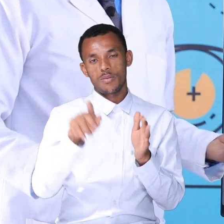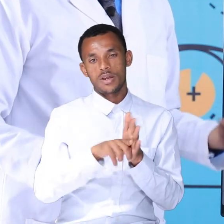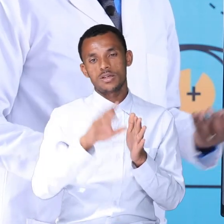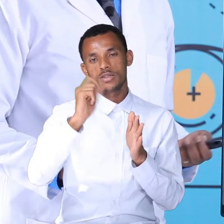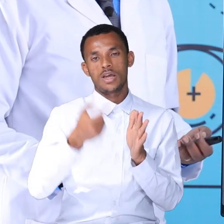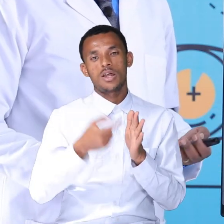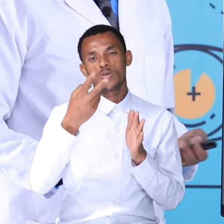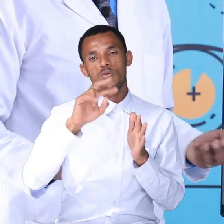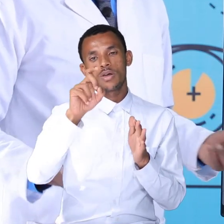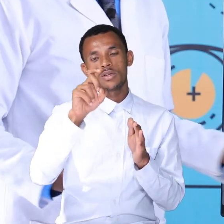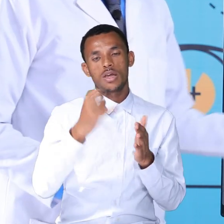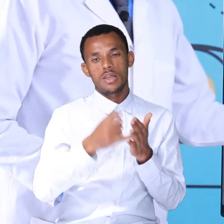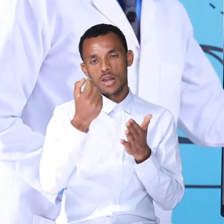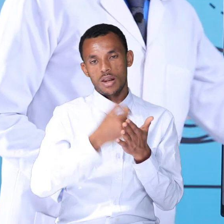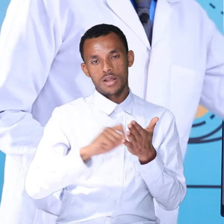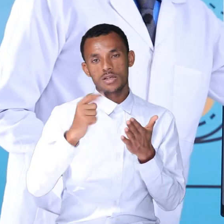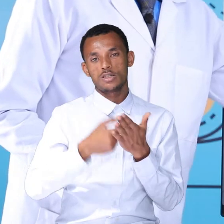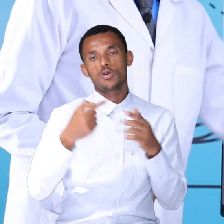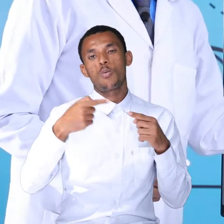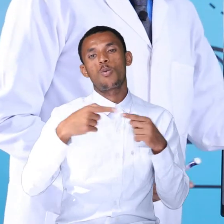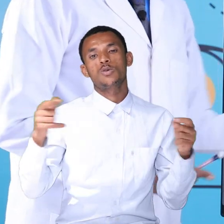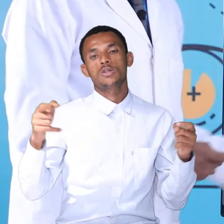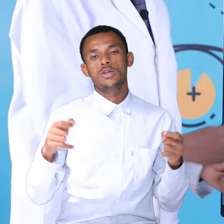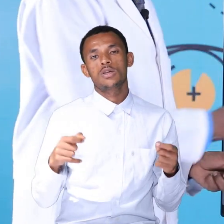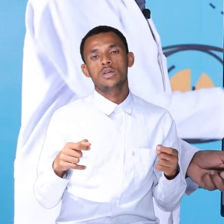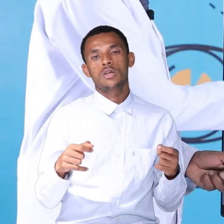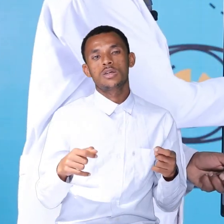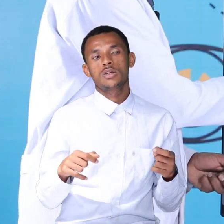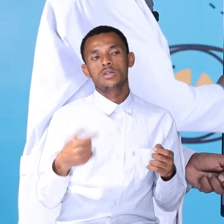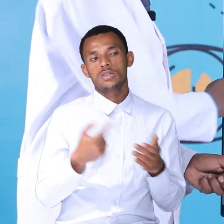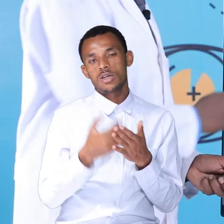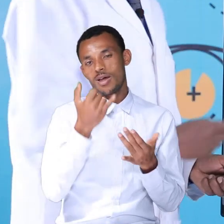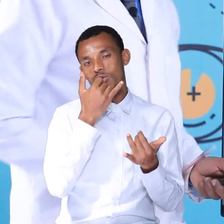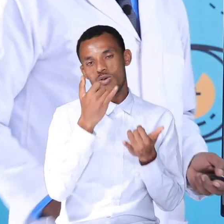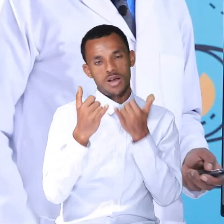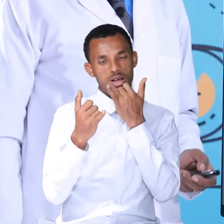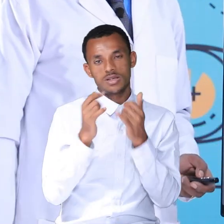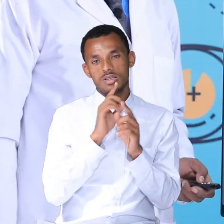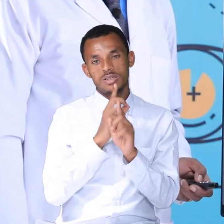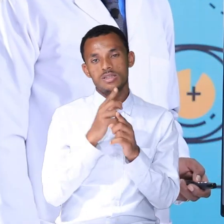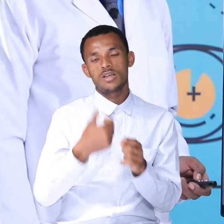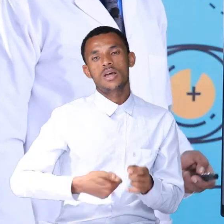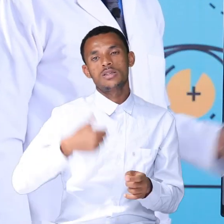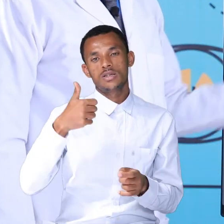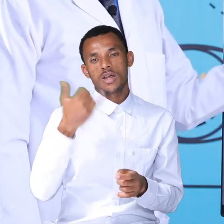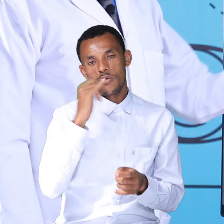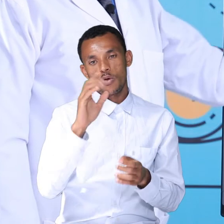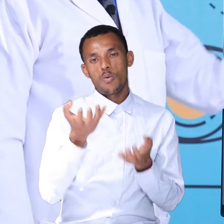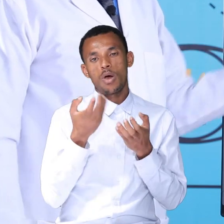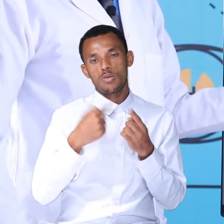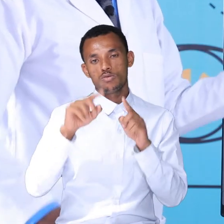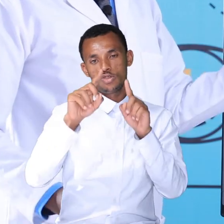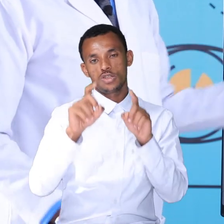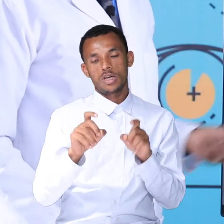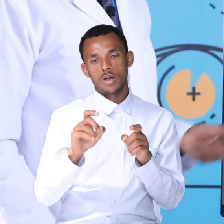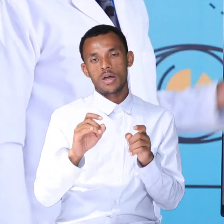square of x minus sine square of x. But it is written in the opposite. So this was the wrong answer for that one. The others,